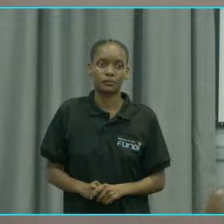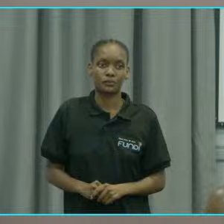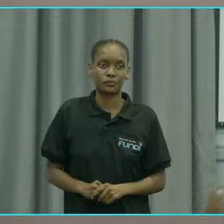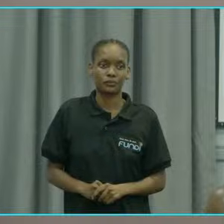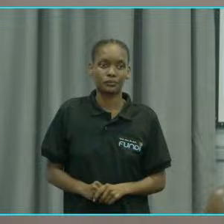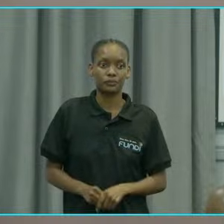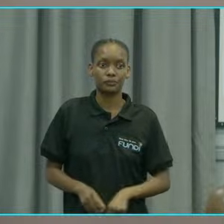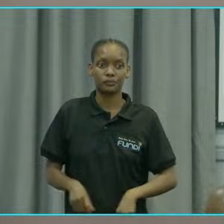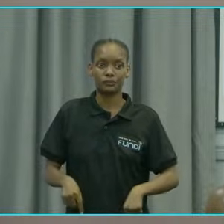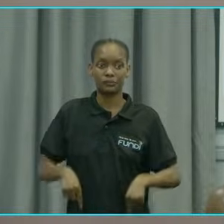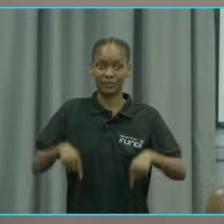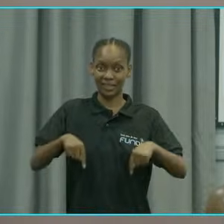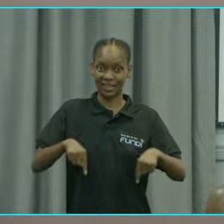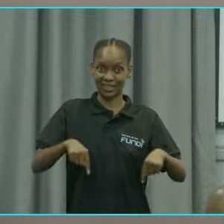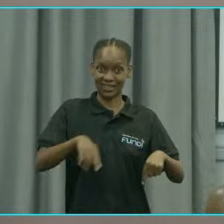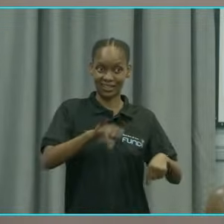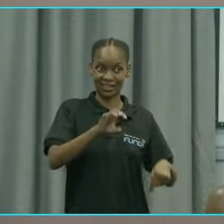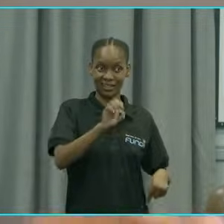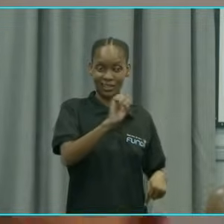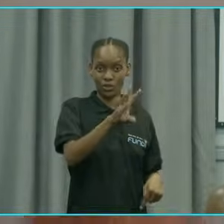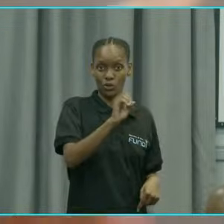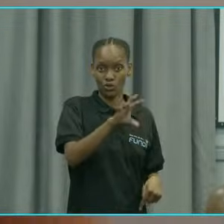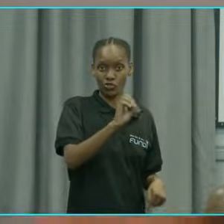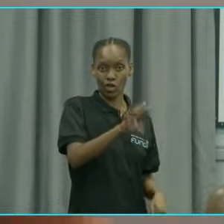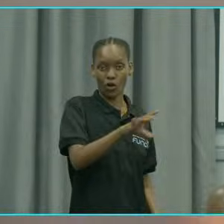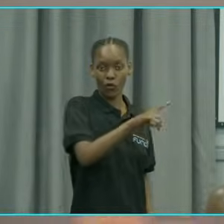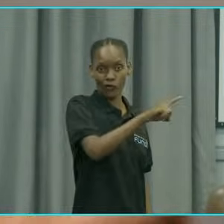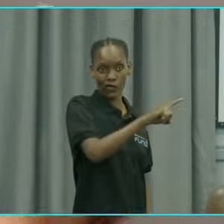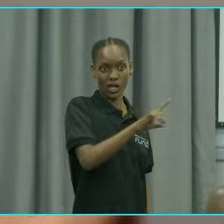Here in Soshanguve, the principal